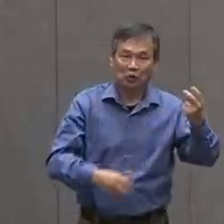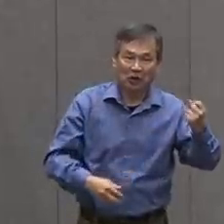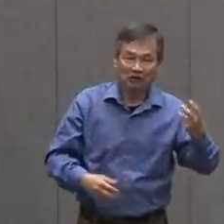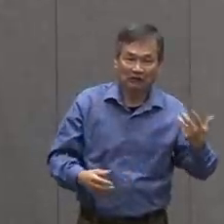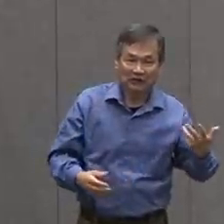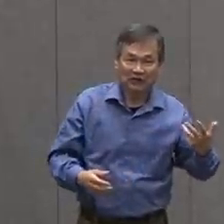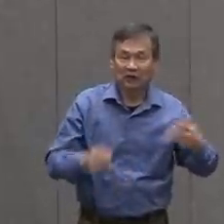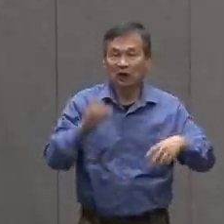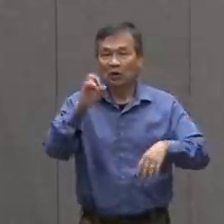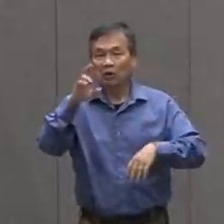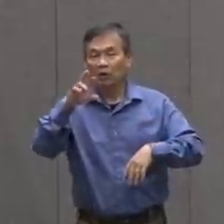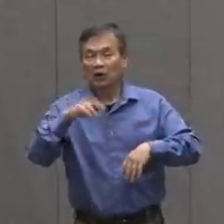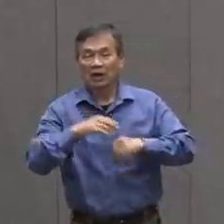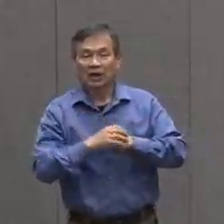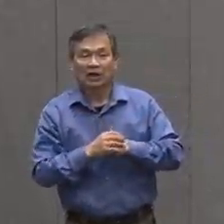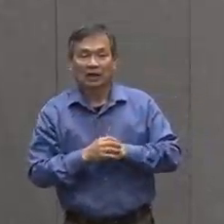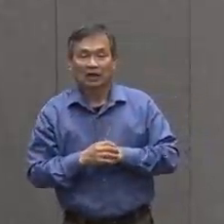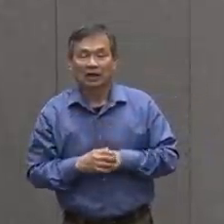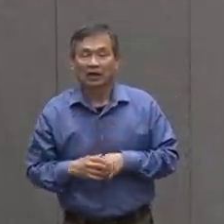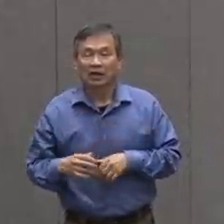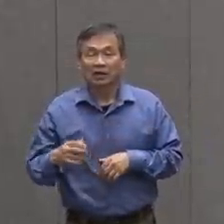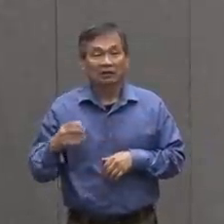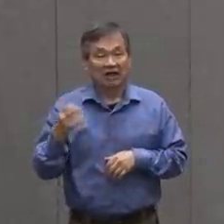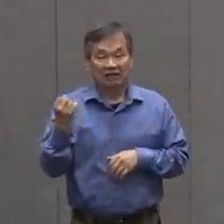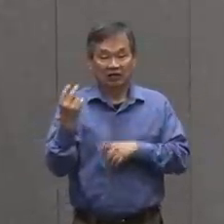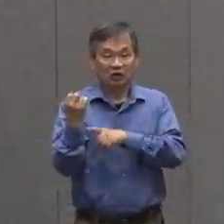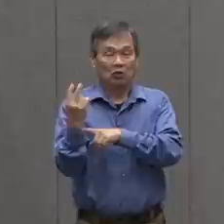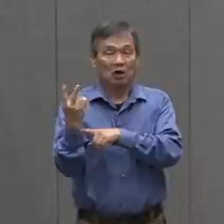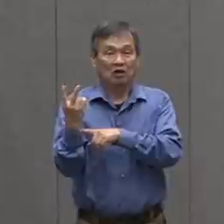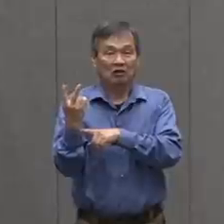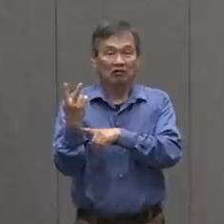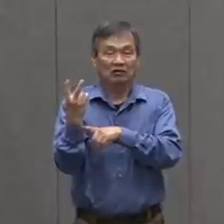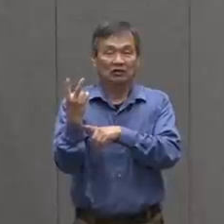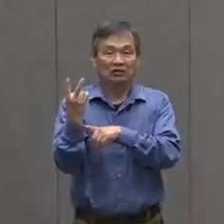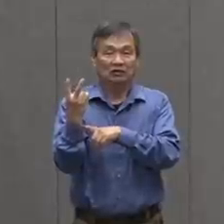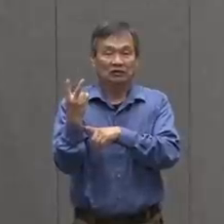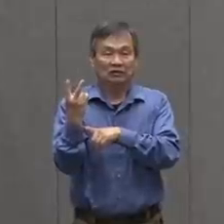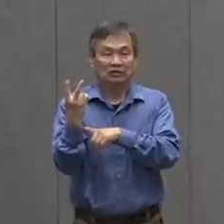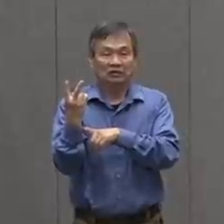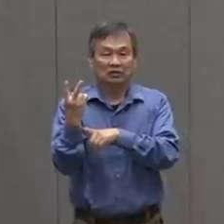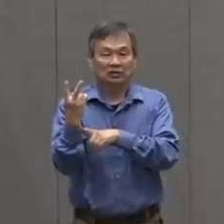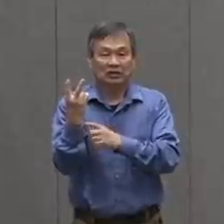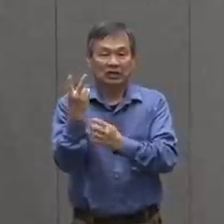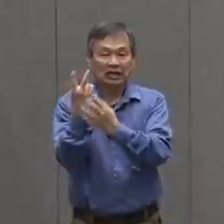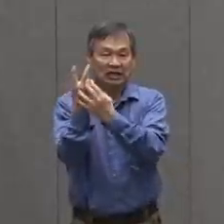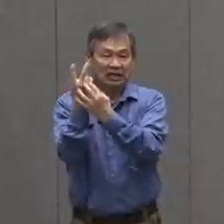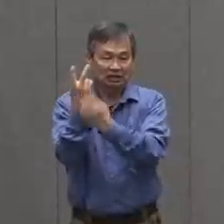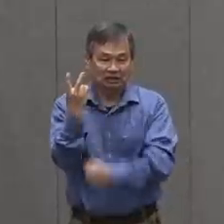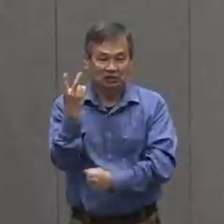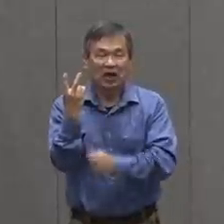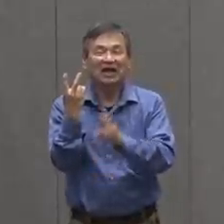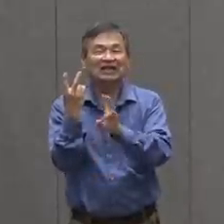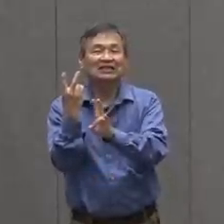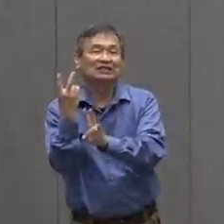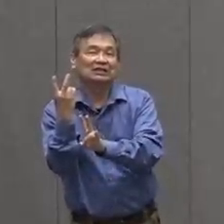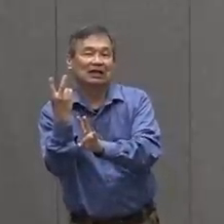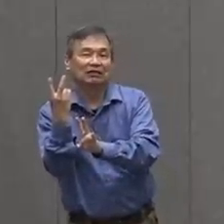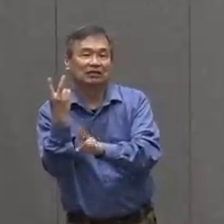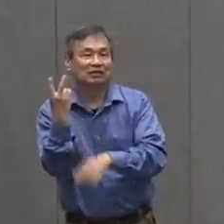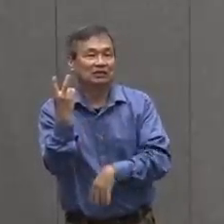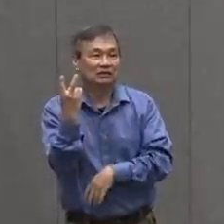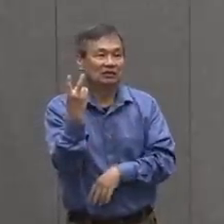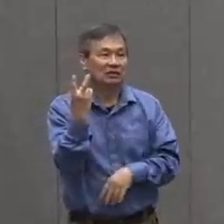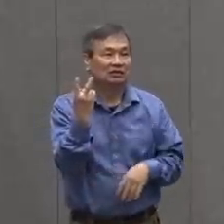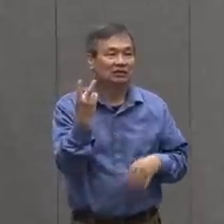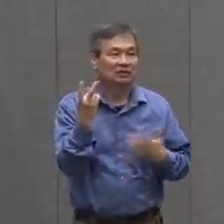Or if I take my stickers, my 12 stickers, and I make a group of 7 stickers and